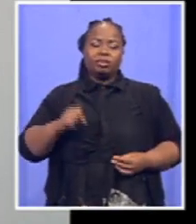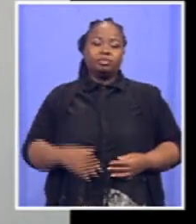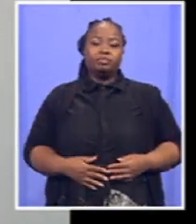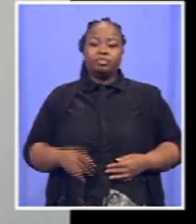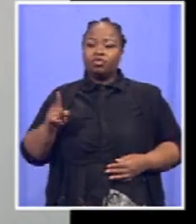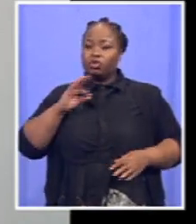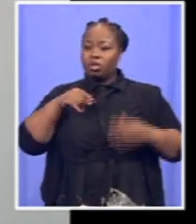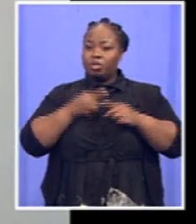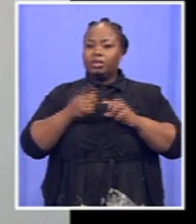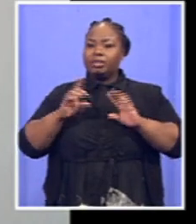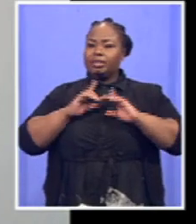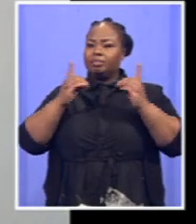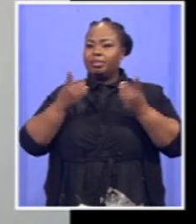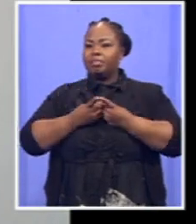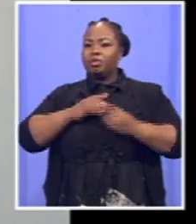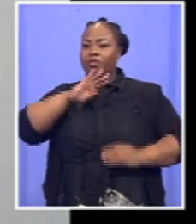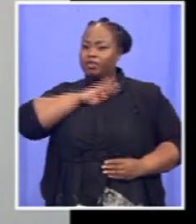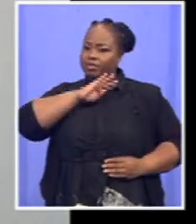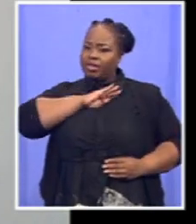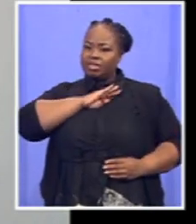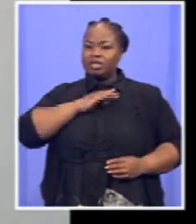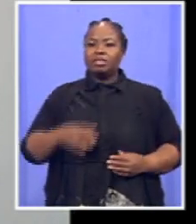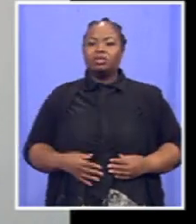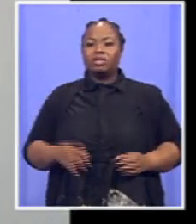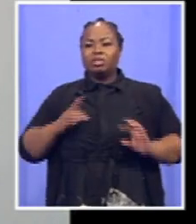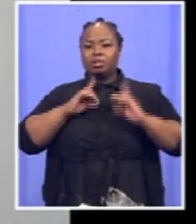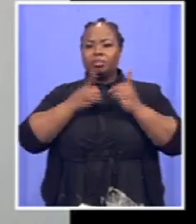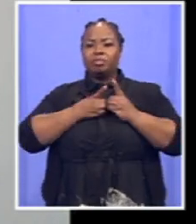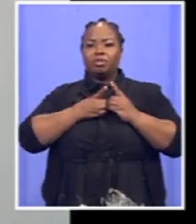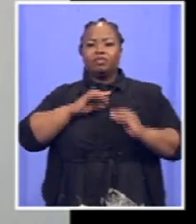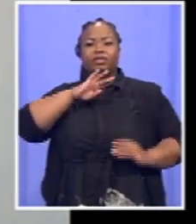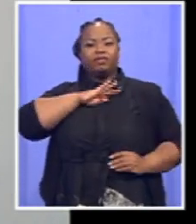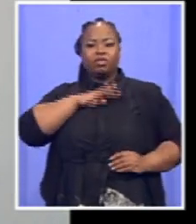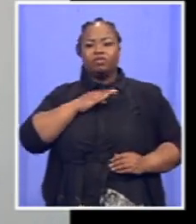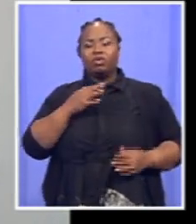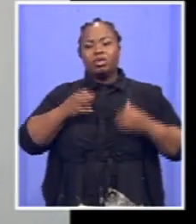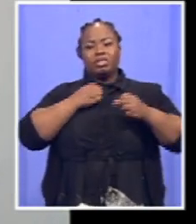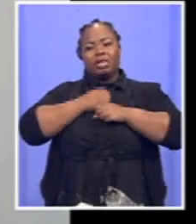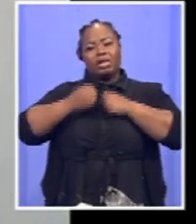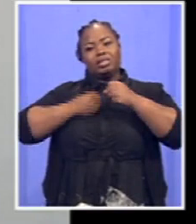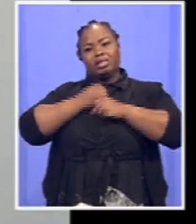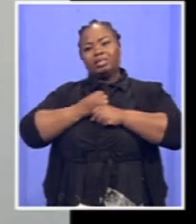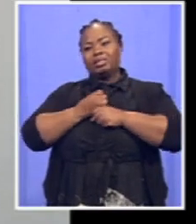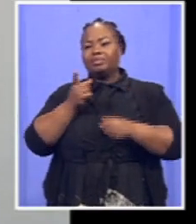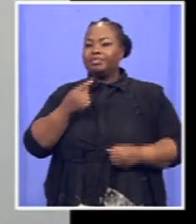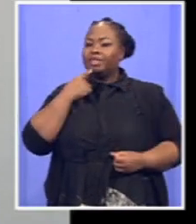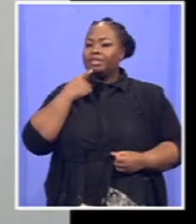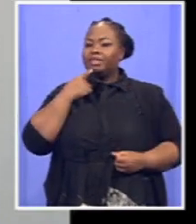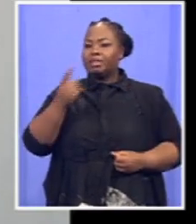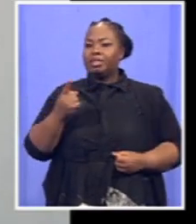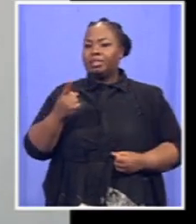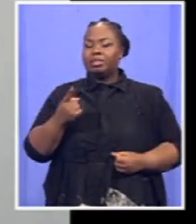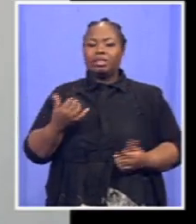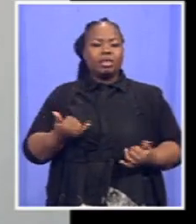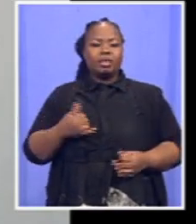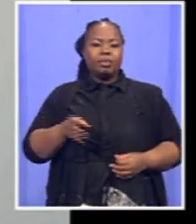about the Department of Defense, Desiree, the department has been over a number of years saying that they